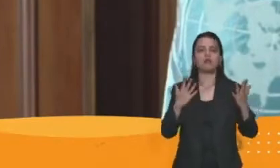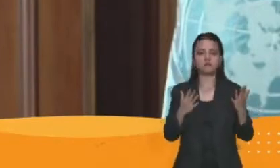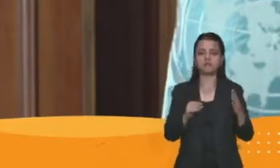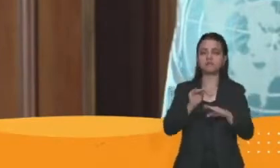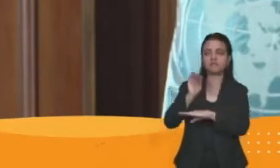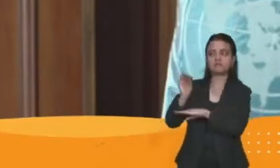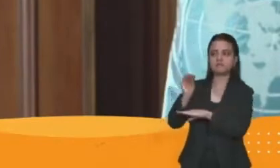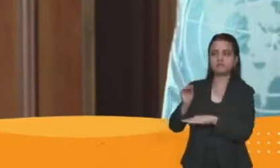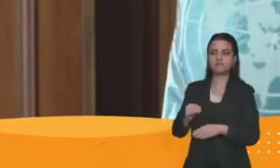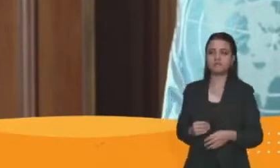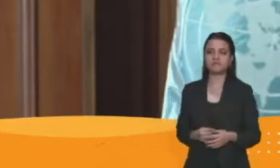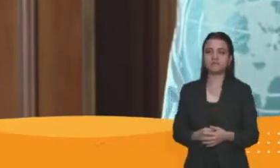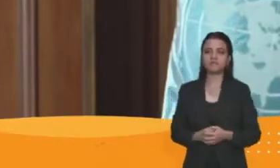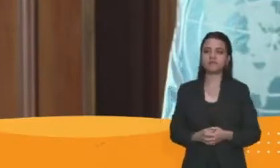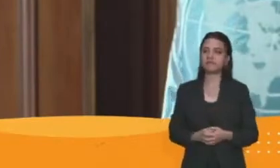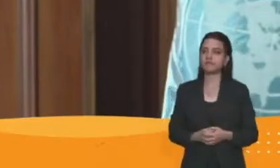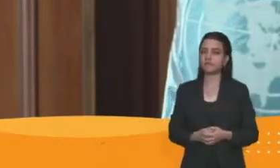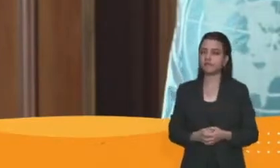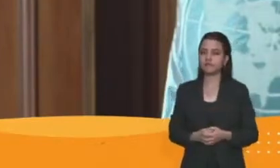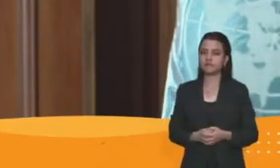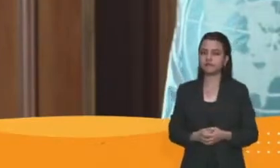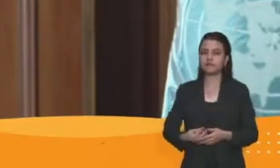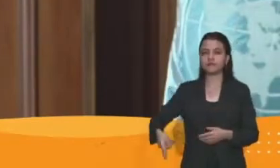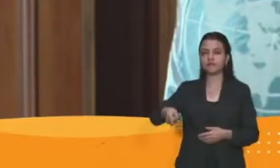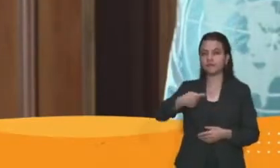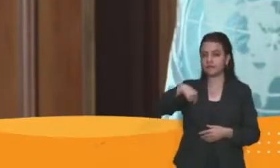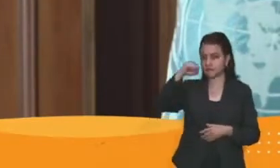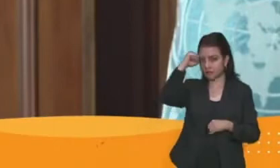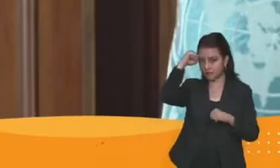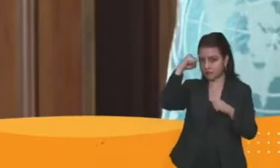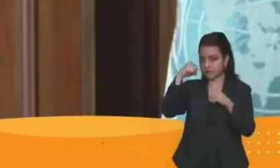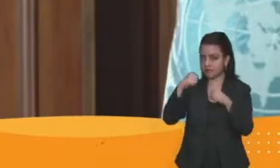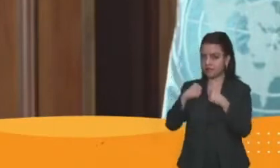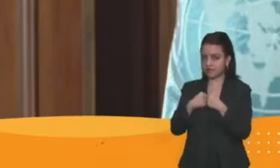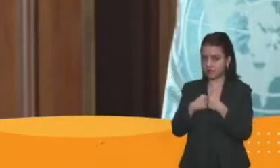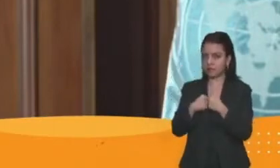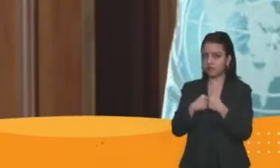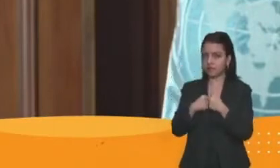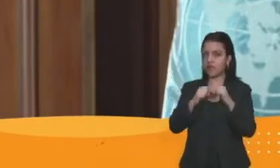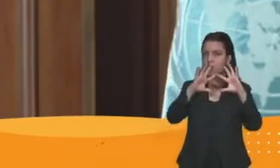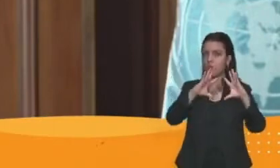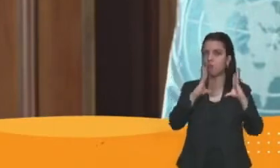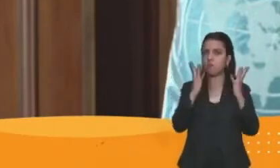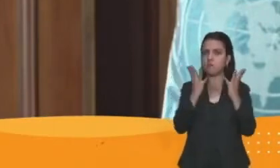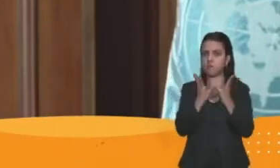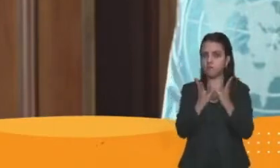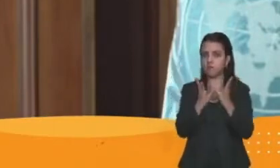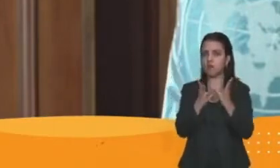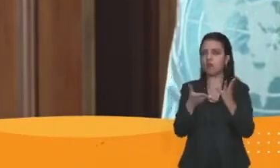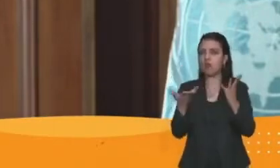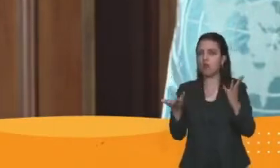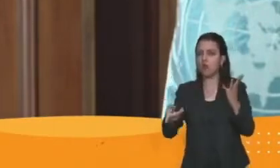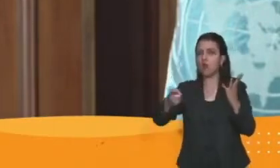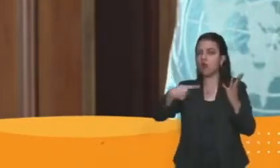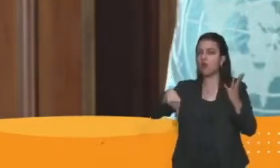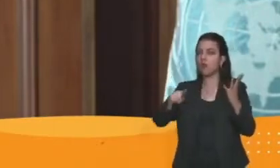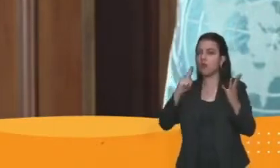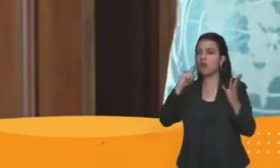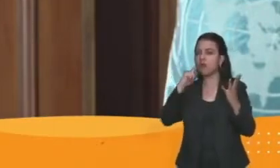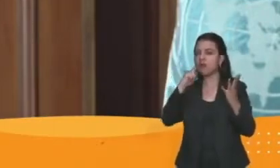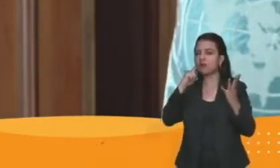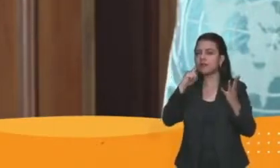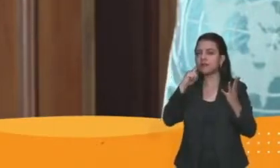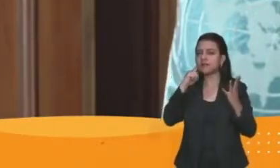This partnership has allowed us to create a pioneer system where we are receiving annual data of all